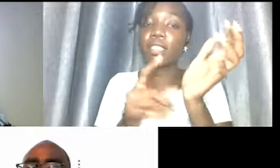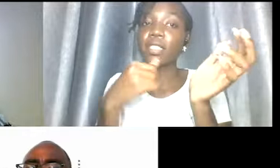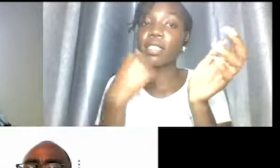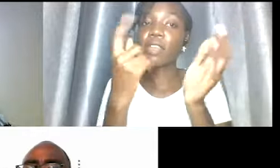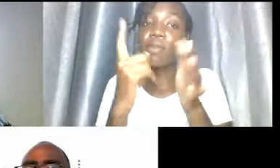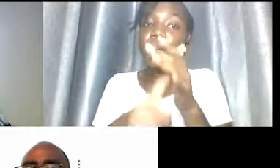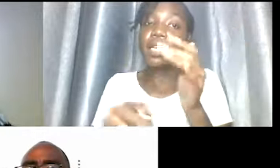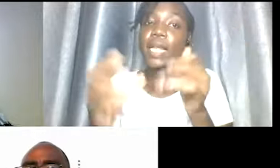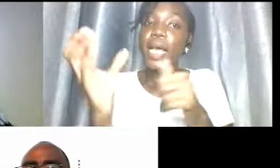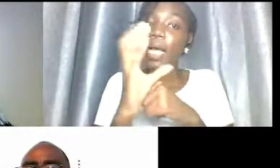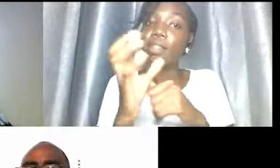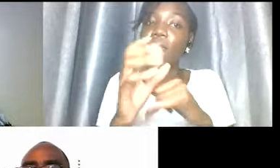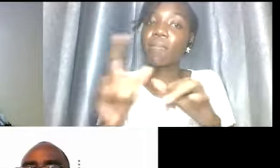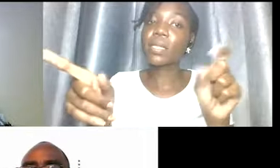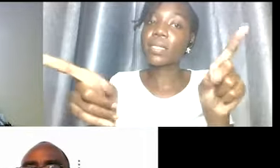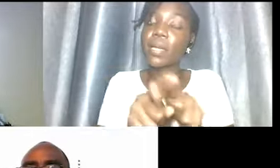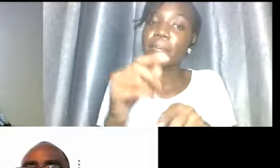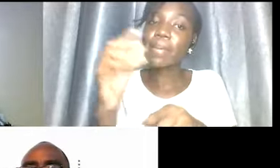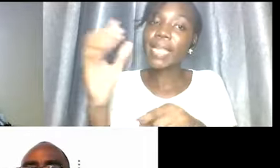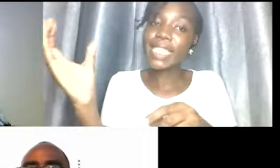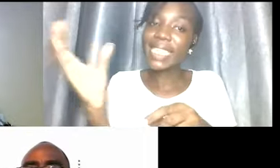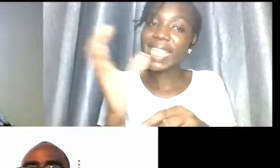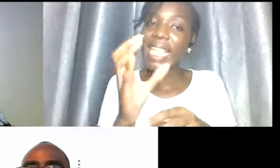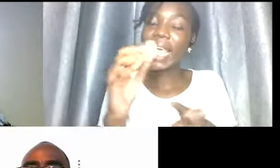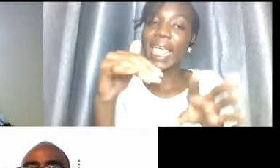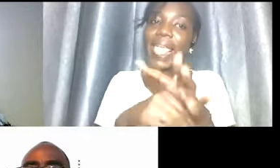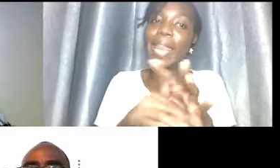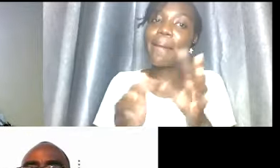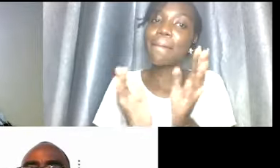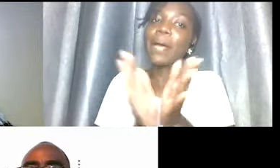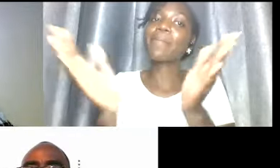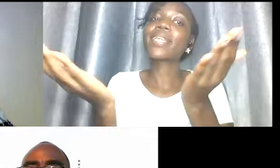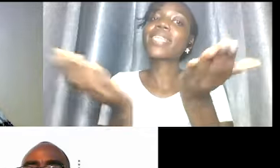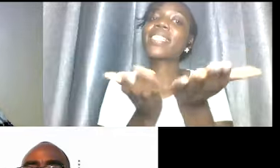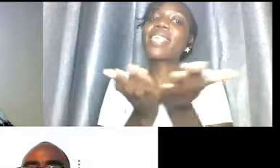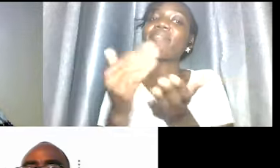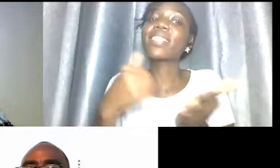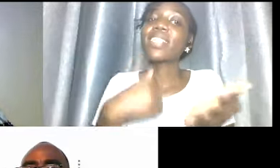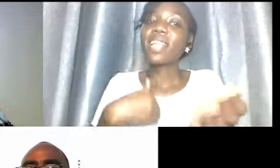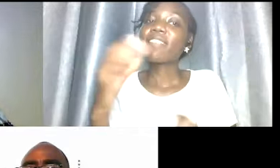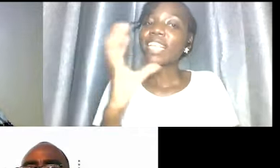same as a citizen? In public service, do we have customers?